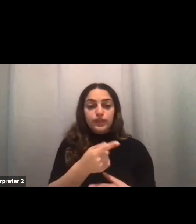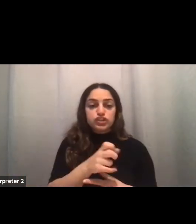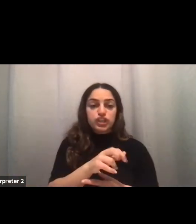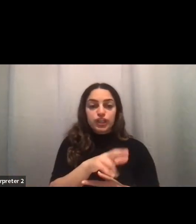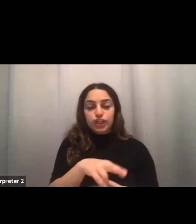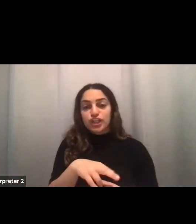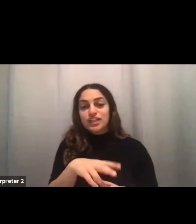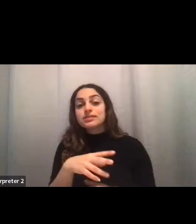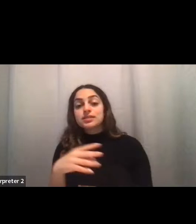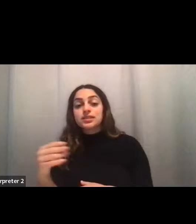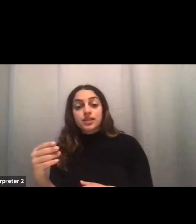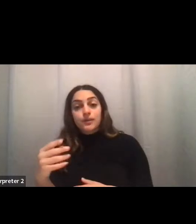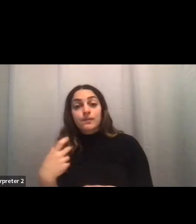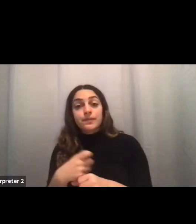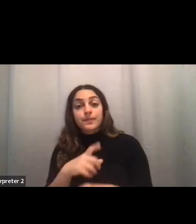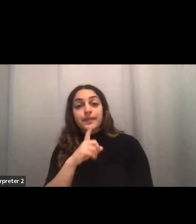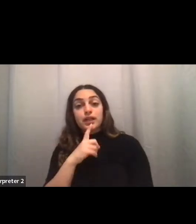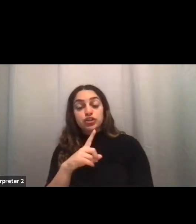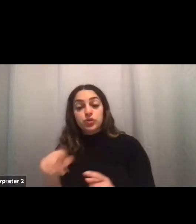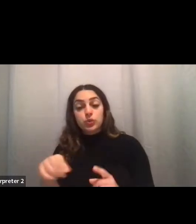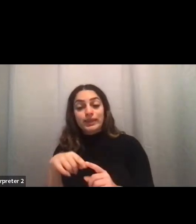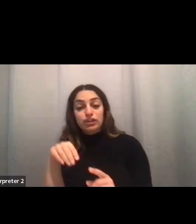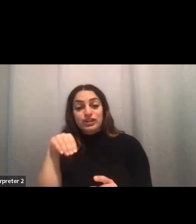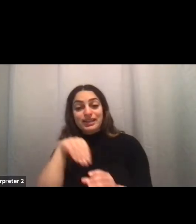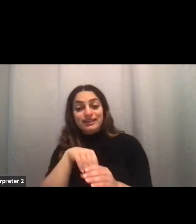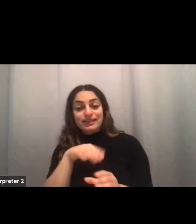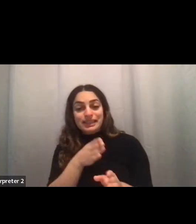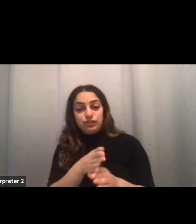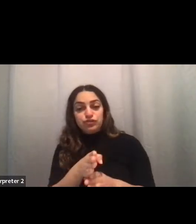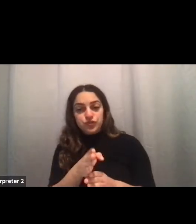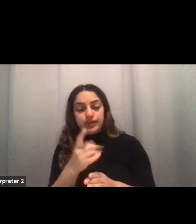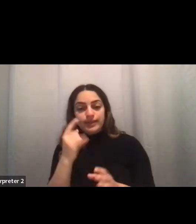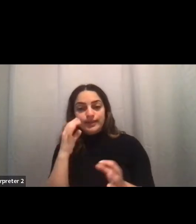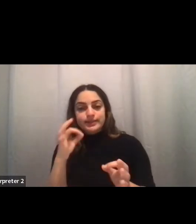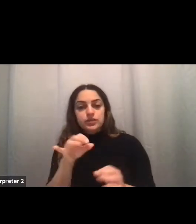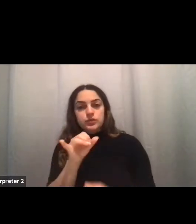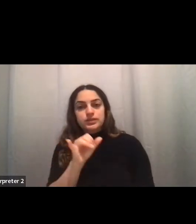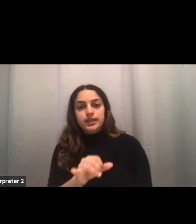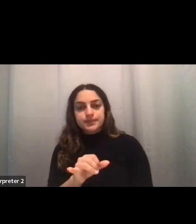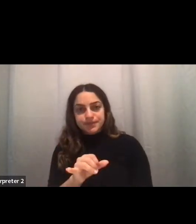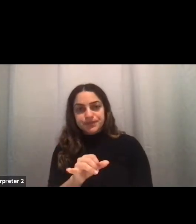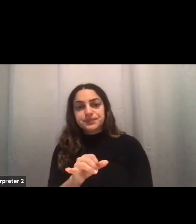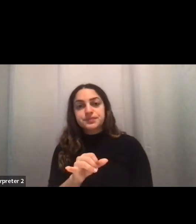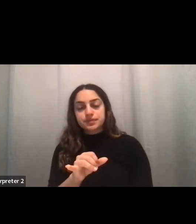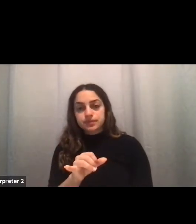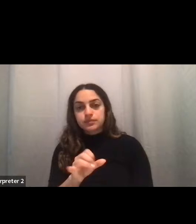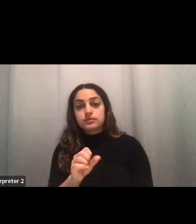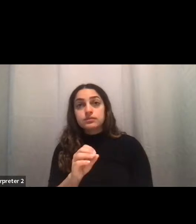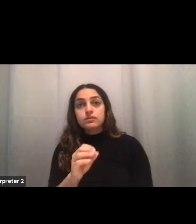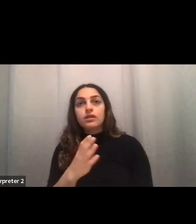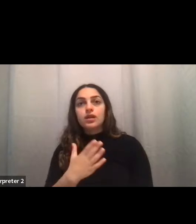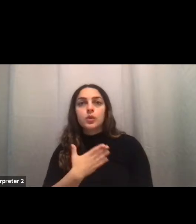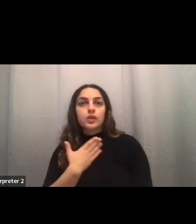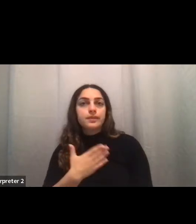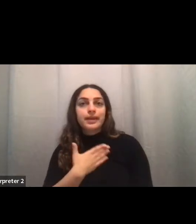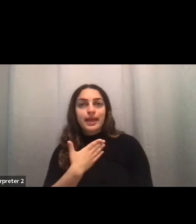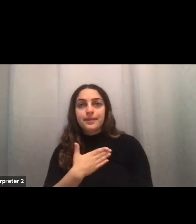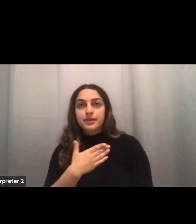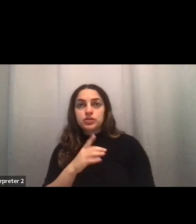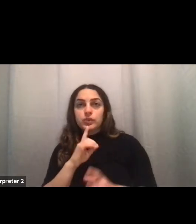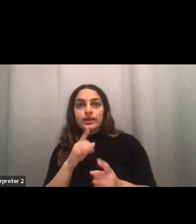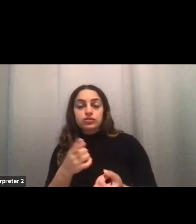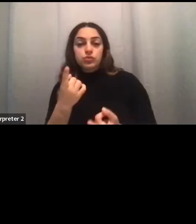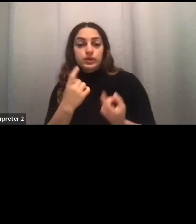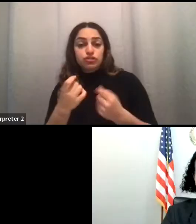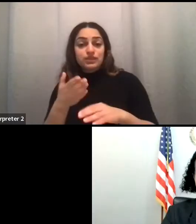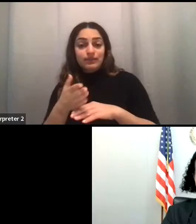to make sure that once in the industry they choose to stay there so i will be glad to take your questions afterwards but